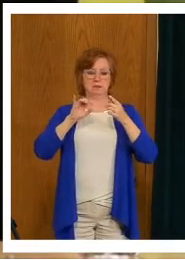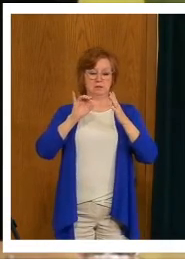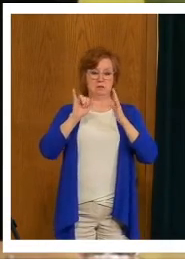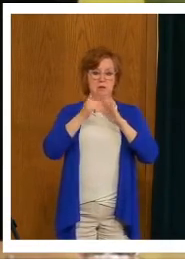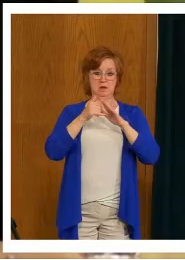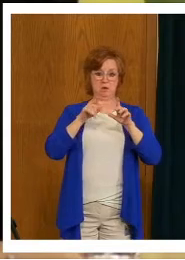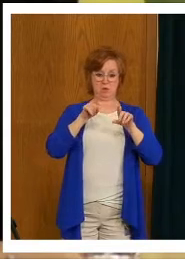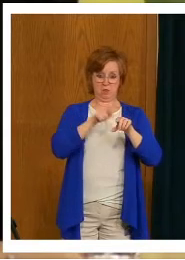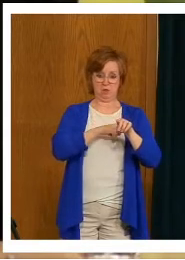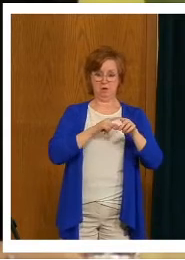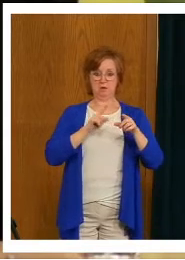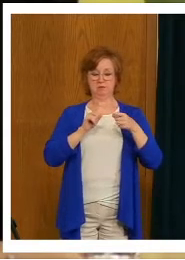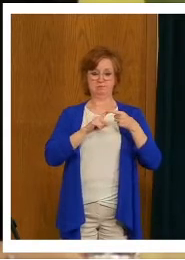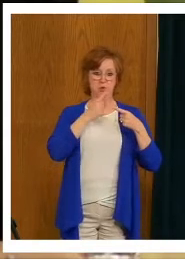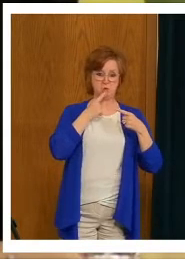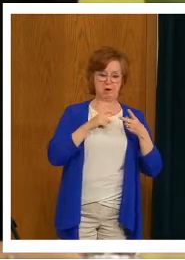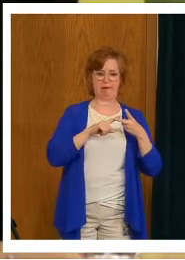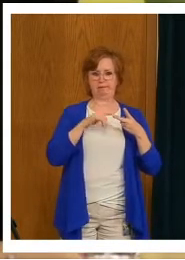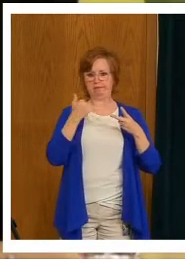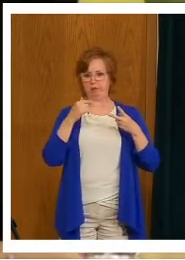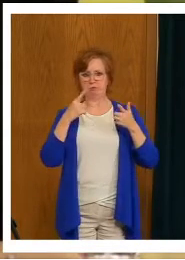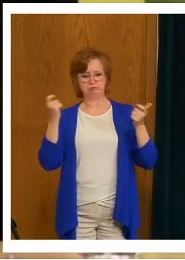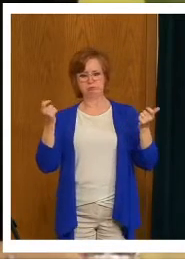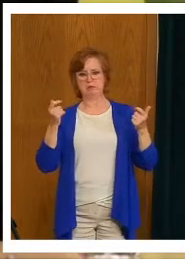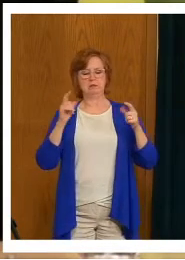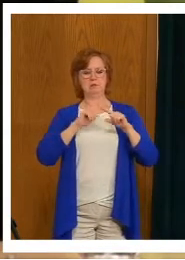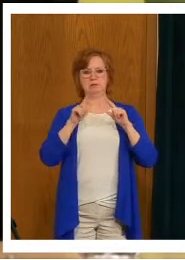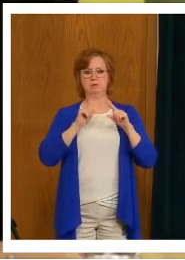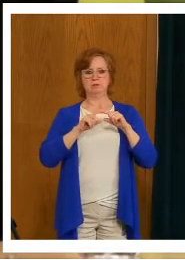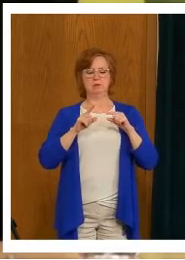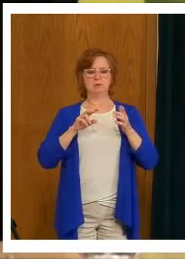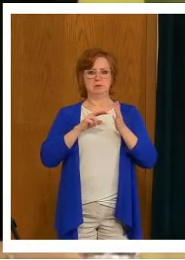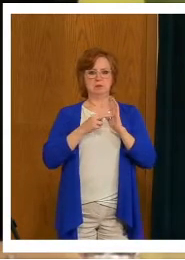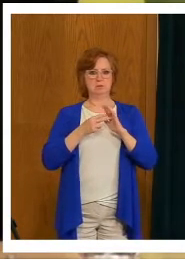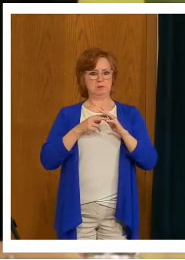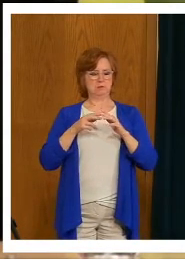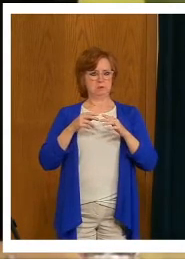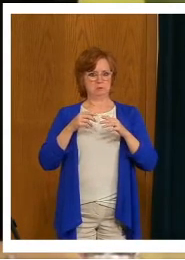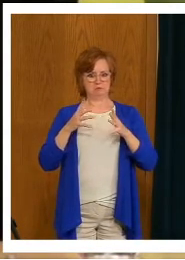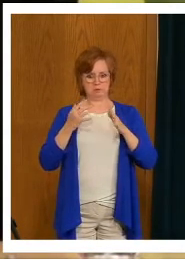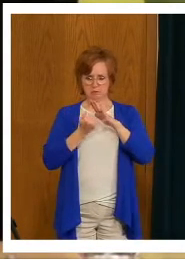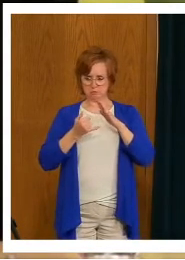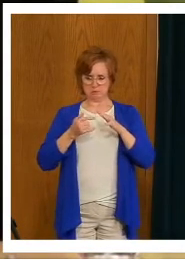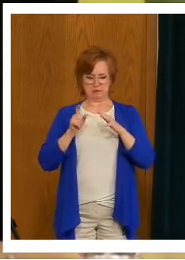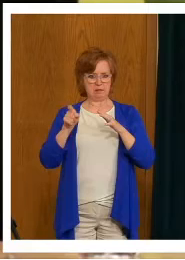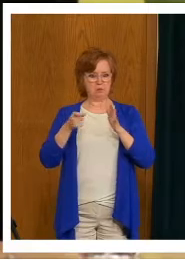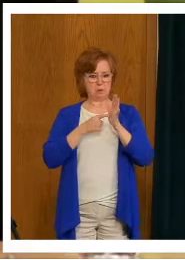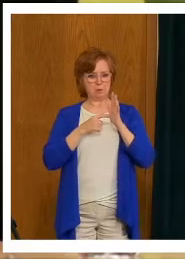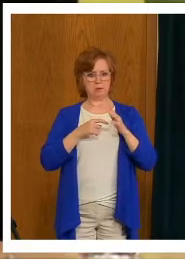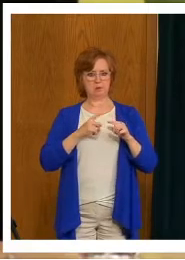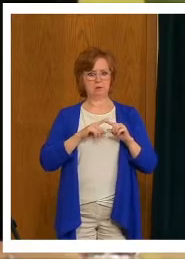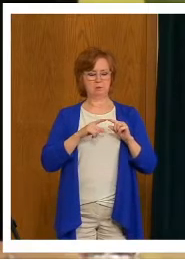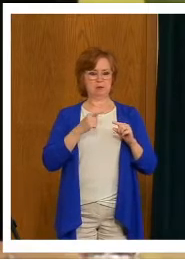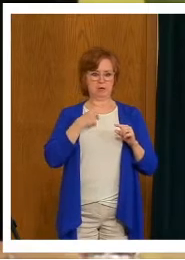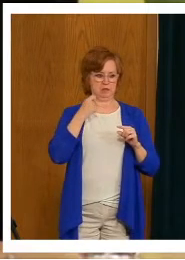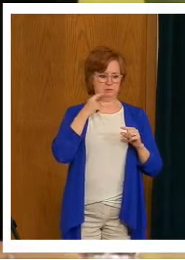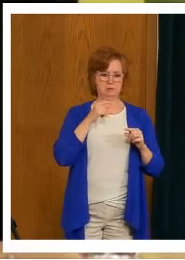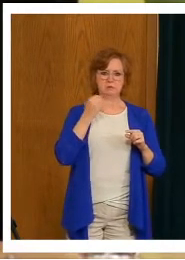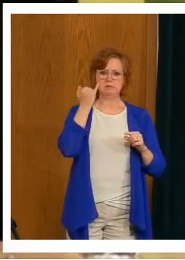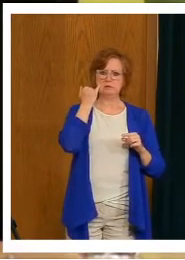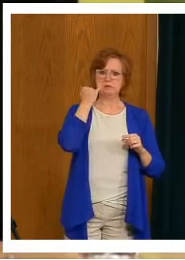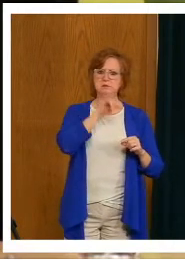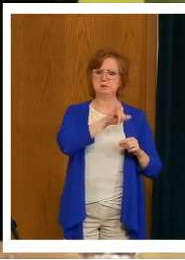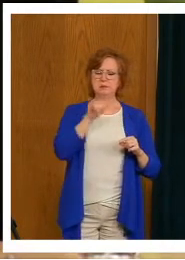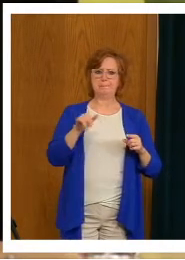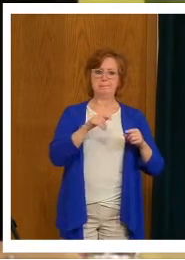have to isolate on return. Saskatchewan people, and I suspect many Canadians, are going to be asking the same questions of the federal government. If I travel abroad